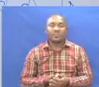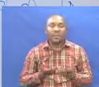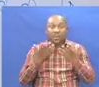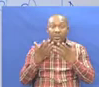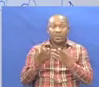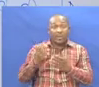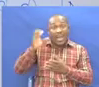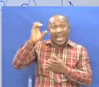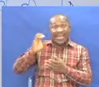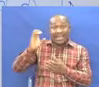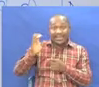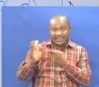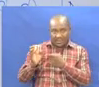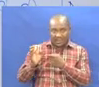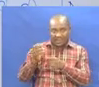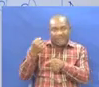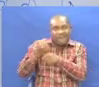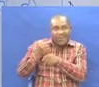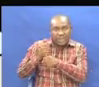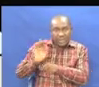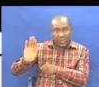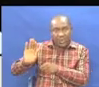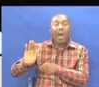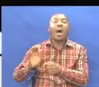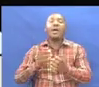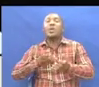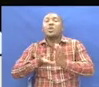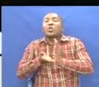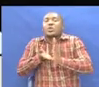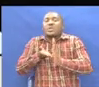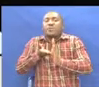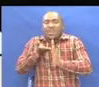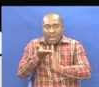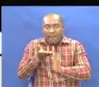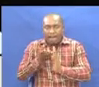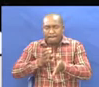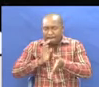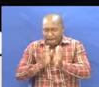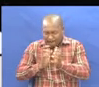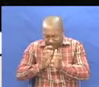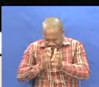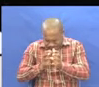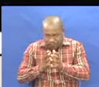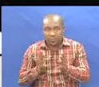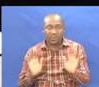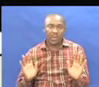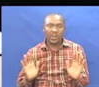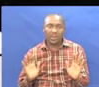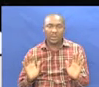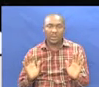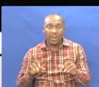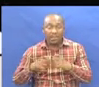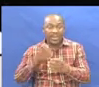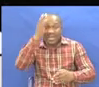So the function of the catalyst is just to speed up, to allow the reaction to go faster, but does not take part in a chemical reaction.